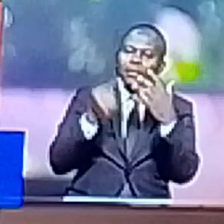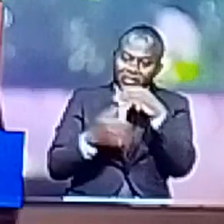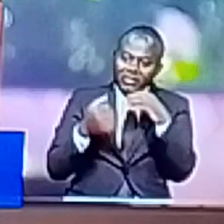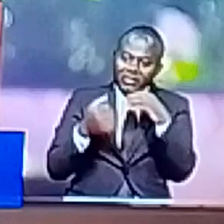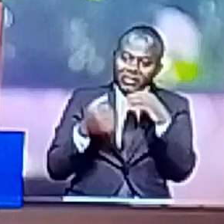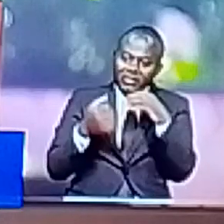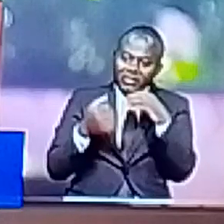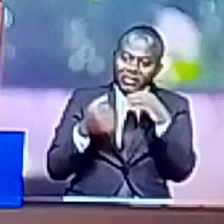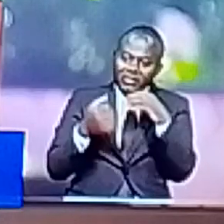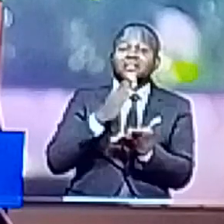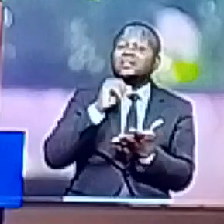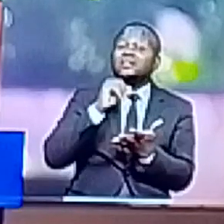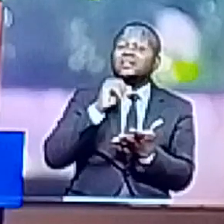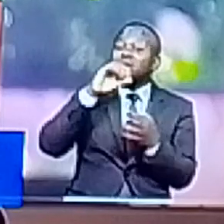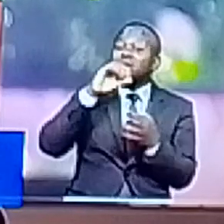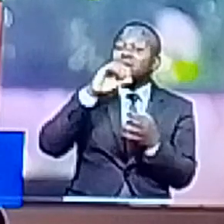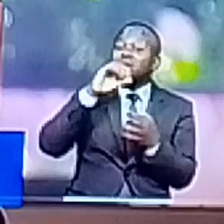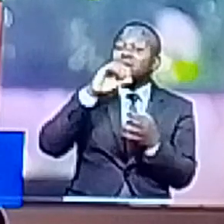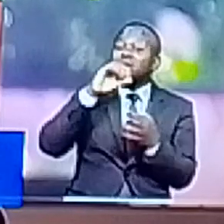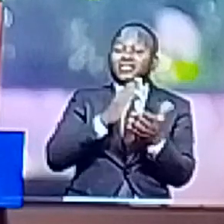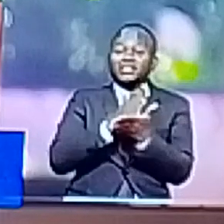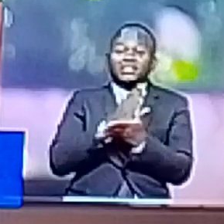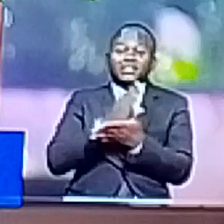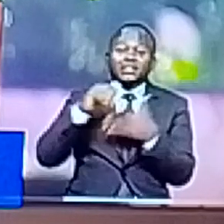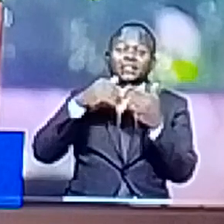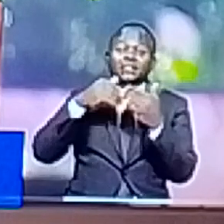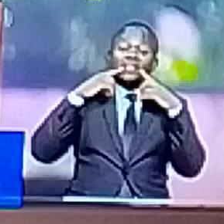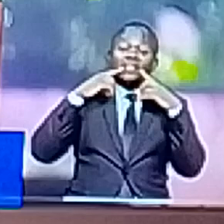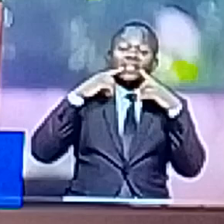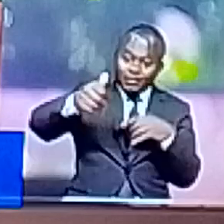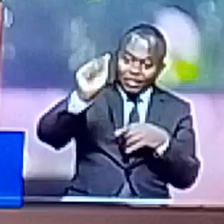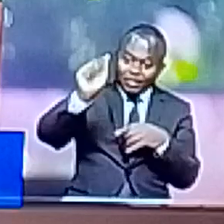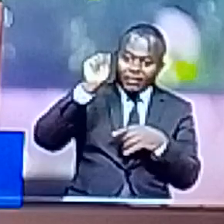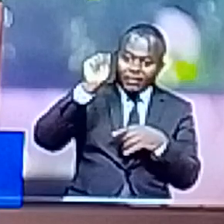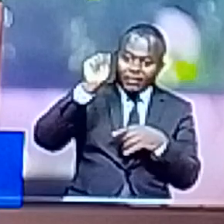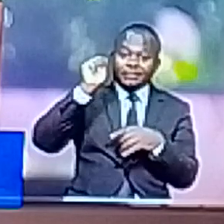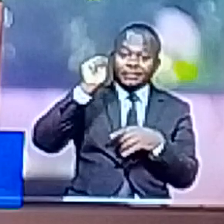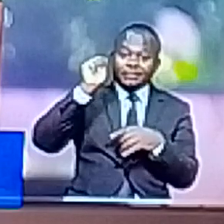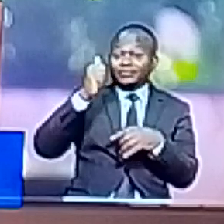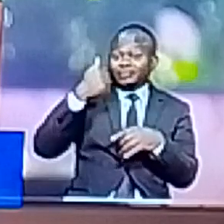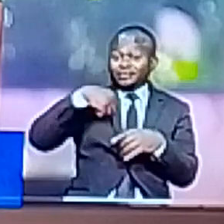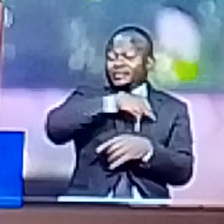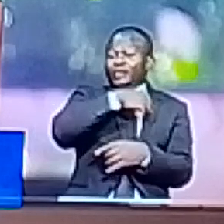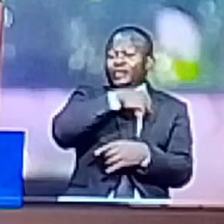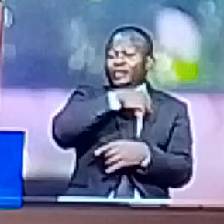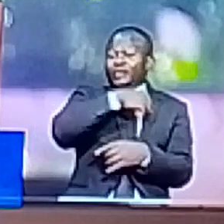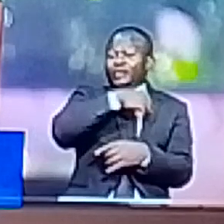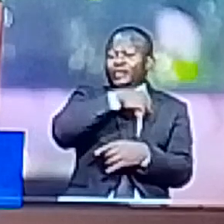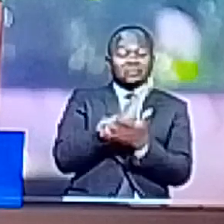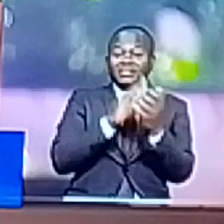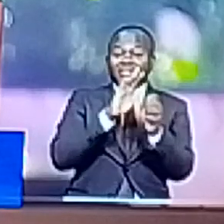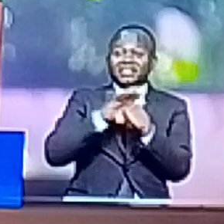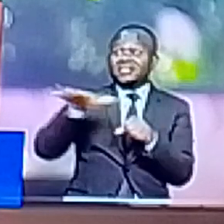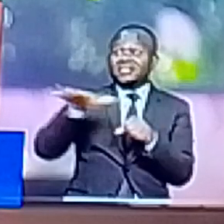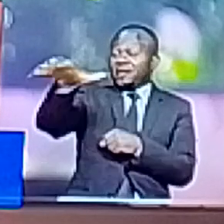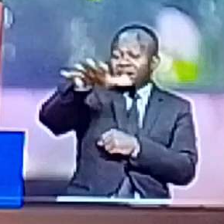was no elections, just somebody declared himself. We have many cases even in our region.